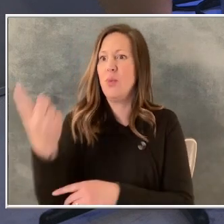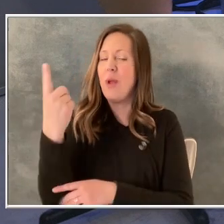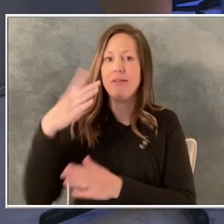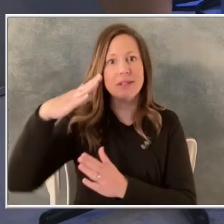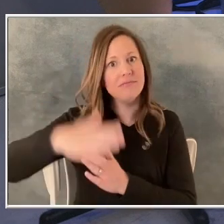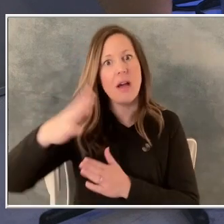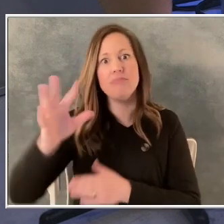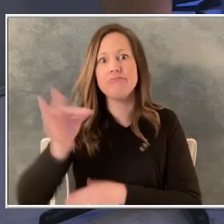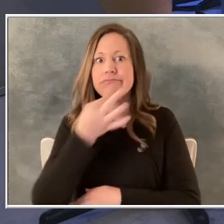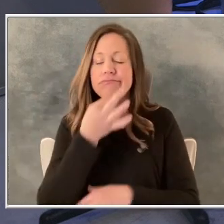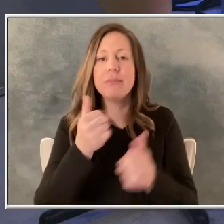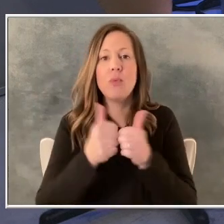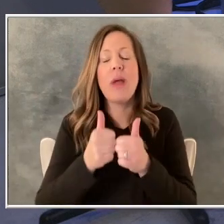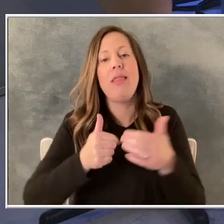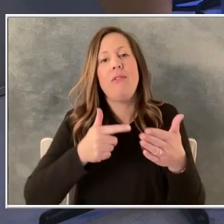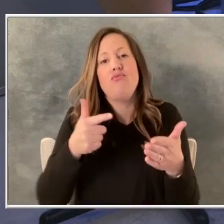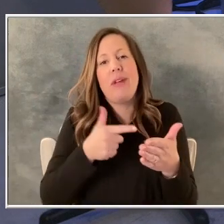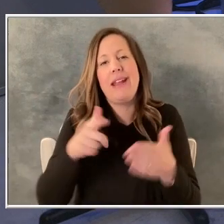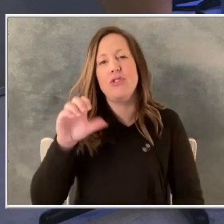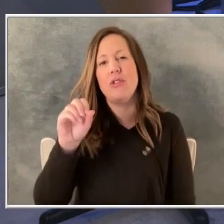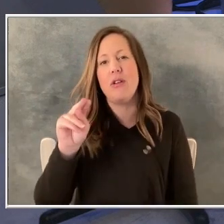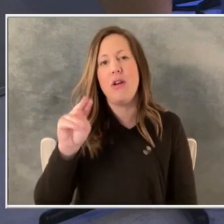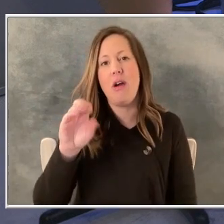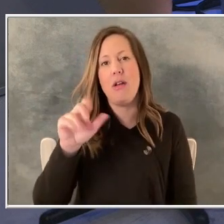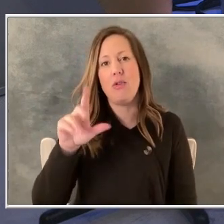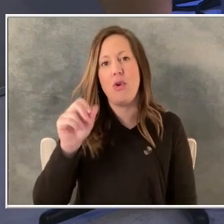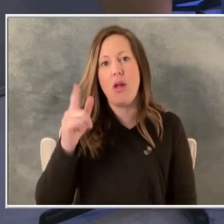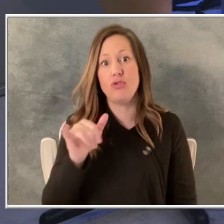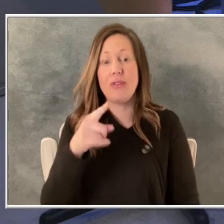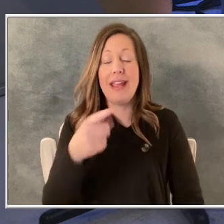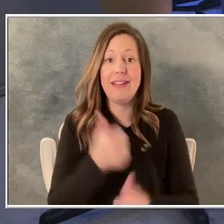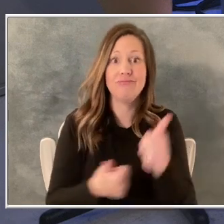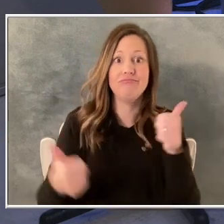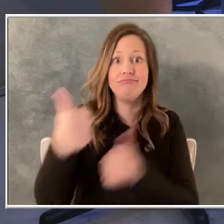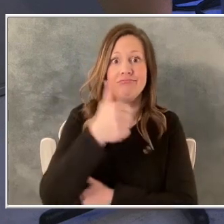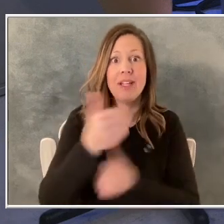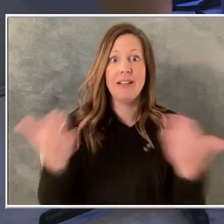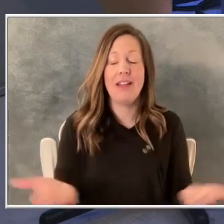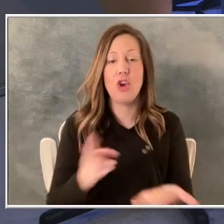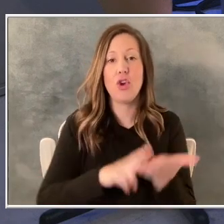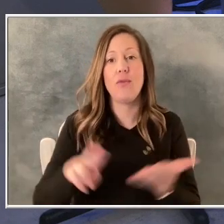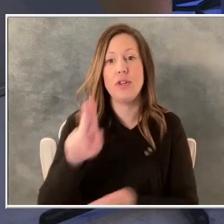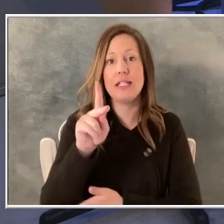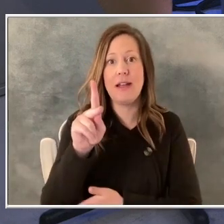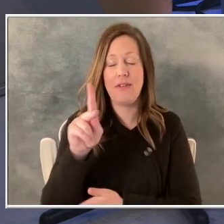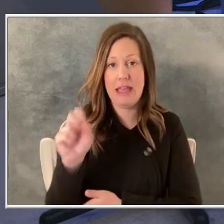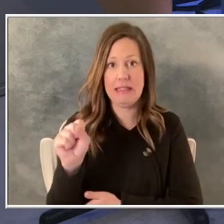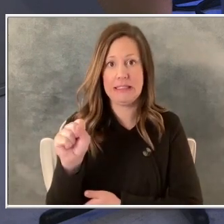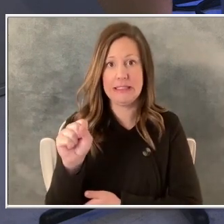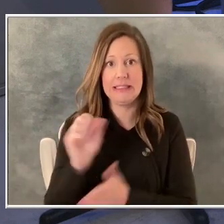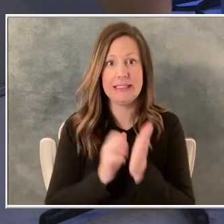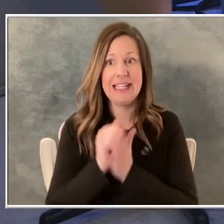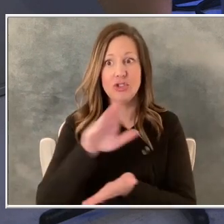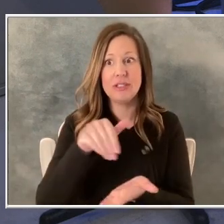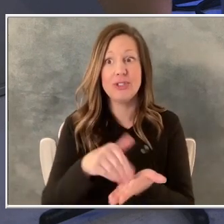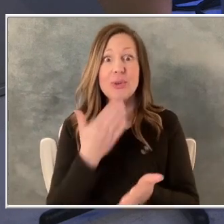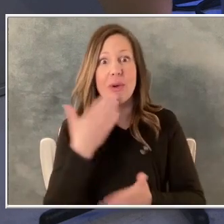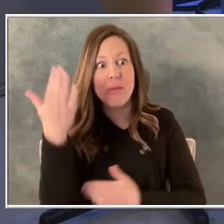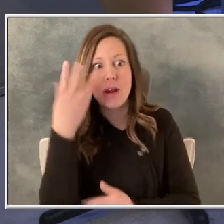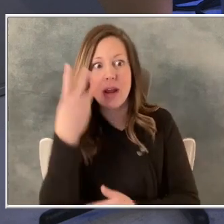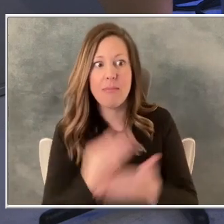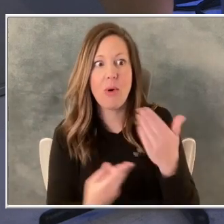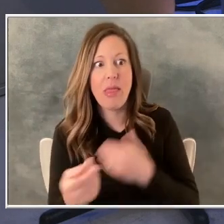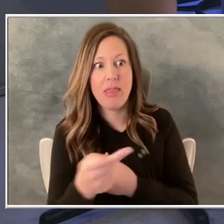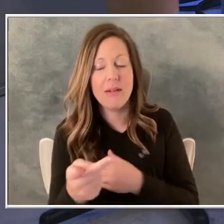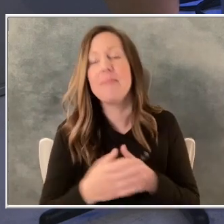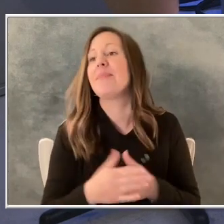radiation oncology. He is the chair of radiation oncology at the University of Kansas Cancer Center. Good morning to you both. Good morning, Jess. Good morning. Good morning, Tyson. Thanks for